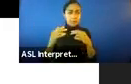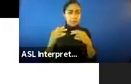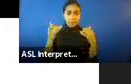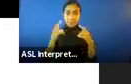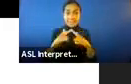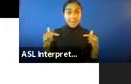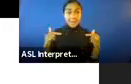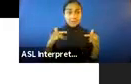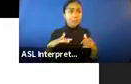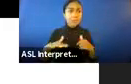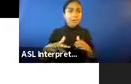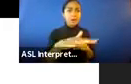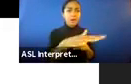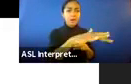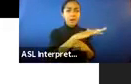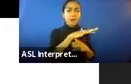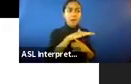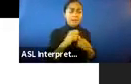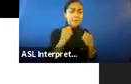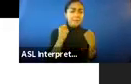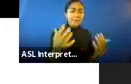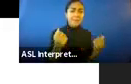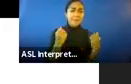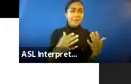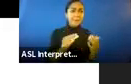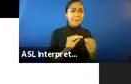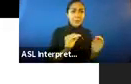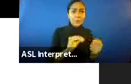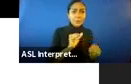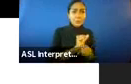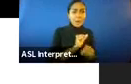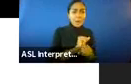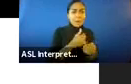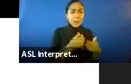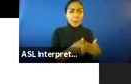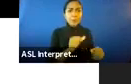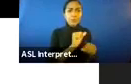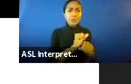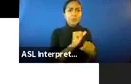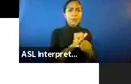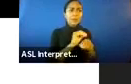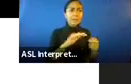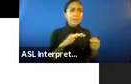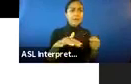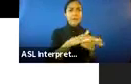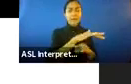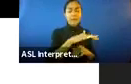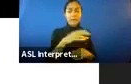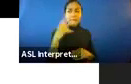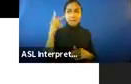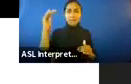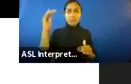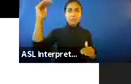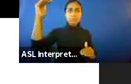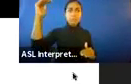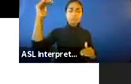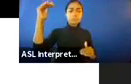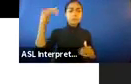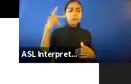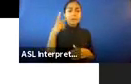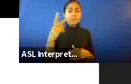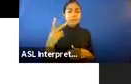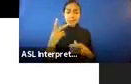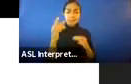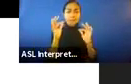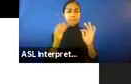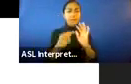unprecedented unemployment and joblessness. So this is the perfect example of the kind of disaster capitalism we're experiencing